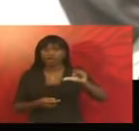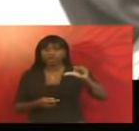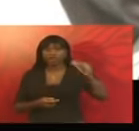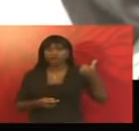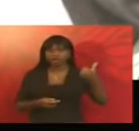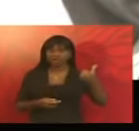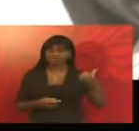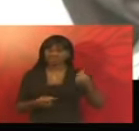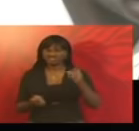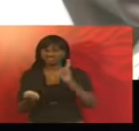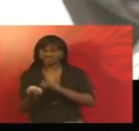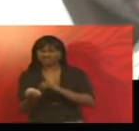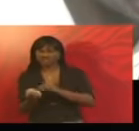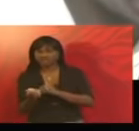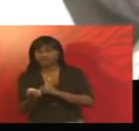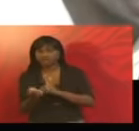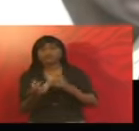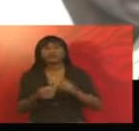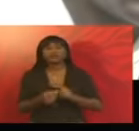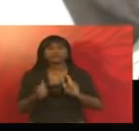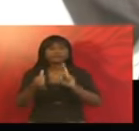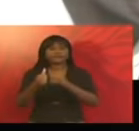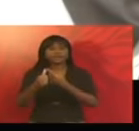Dr. Hines or Dr. Alain. First of all,